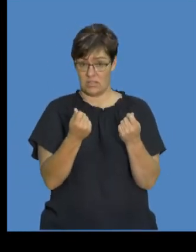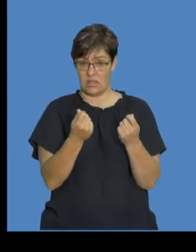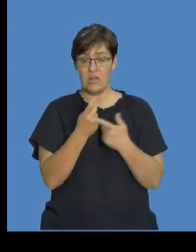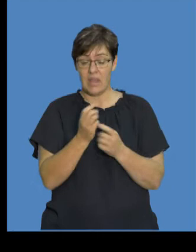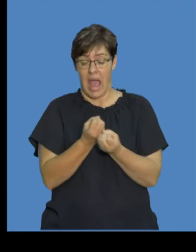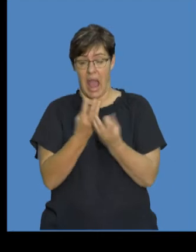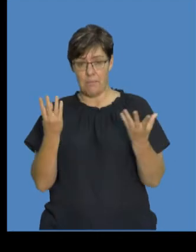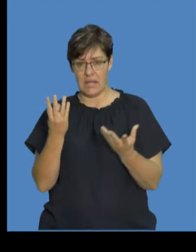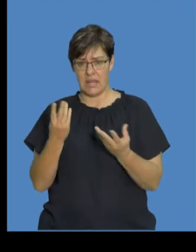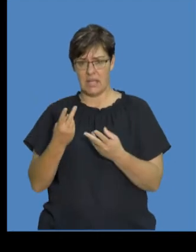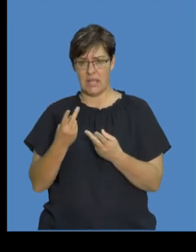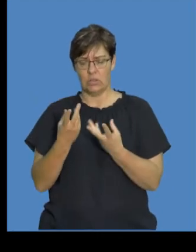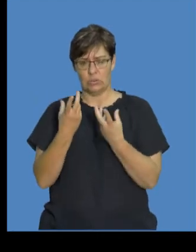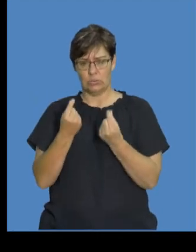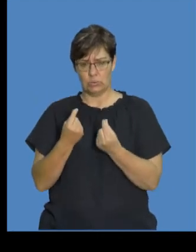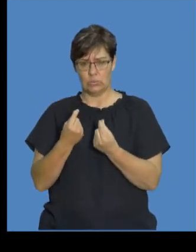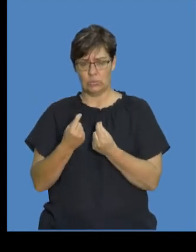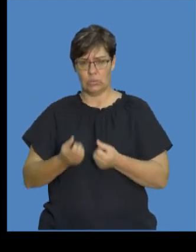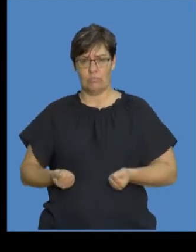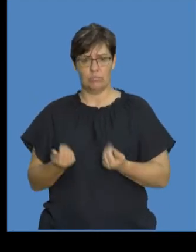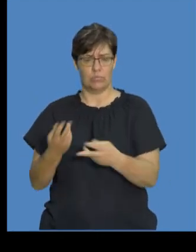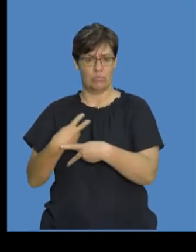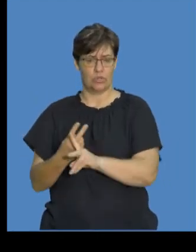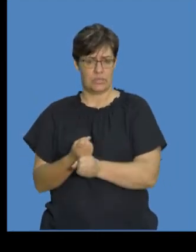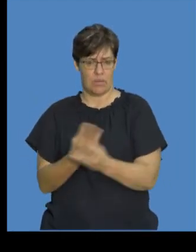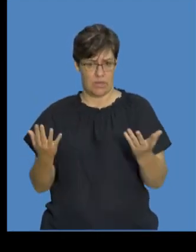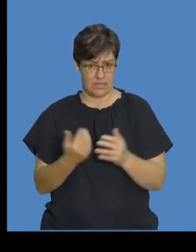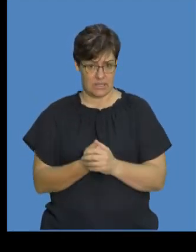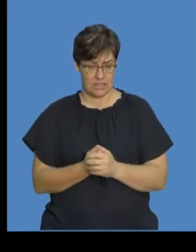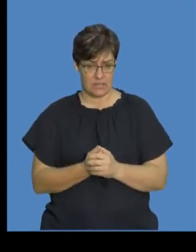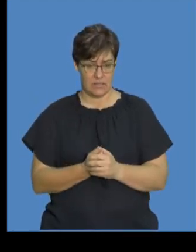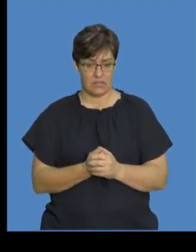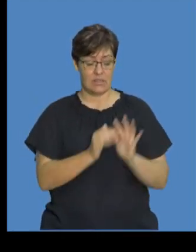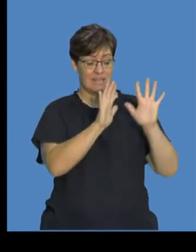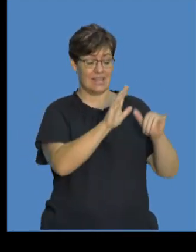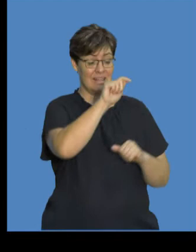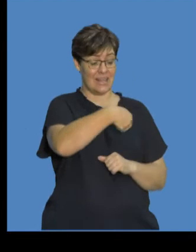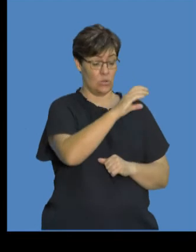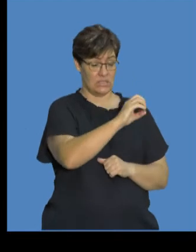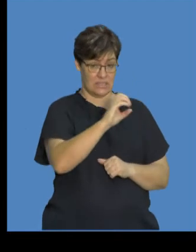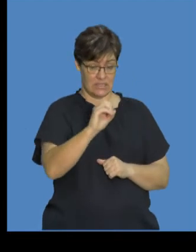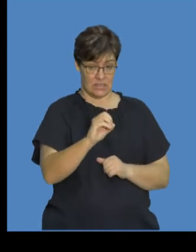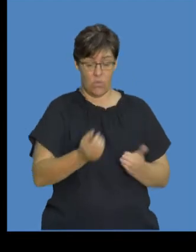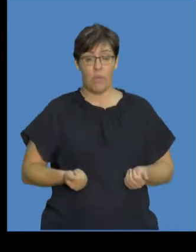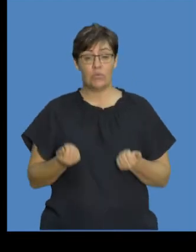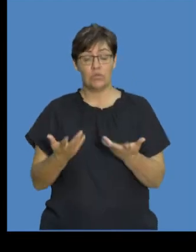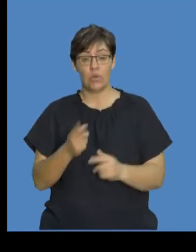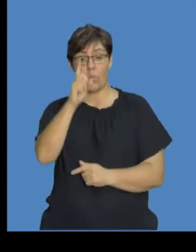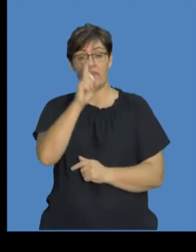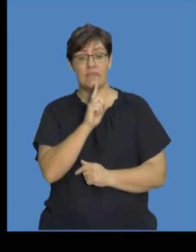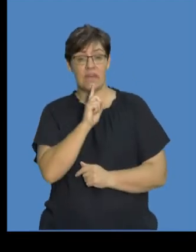of units produced. As you can see, I've shown you the direct material cost was 10,000 Rand. We